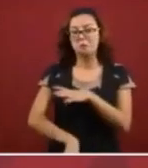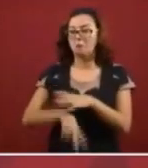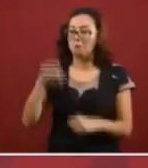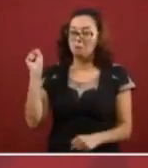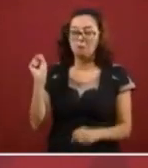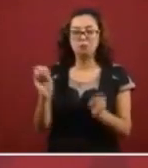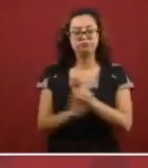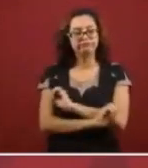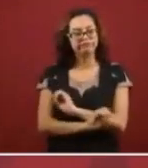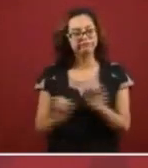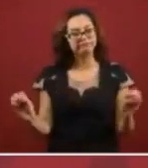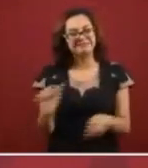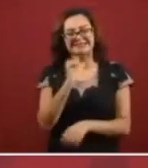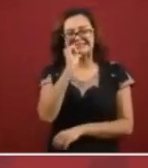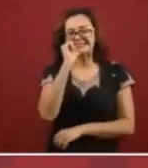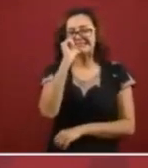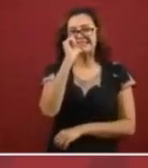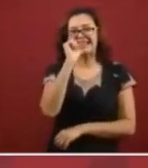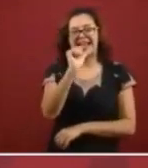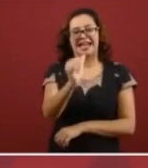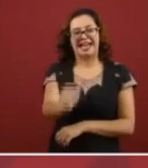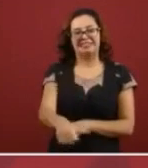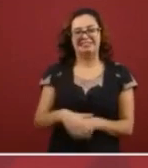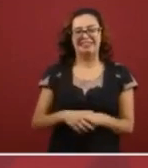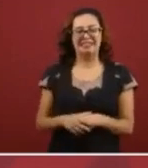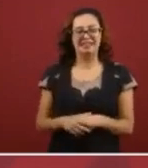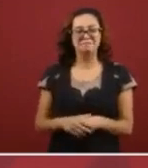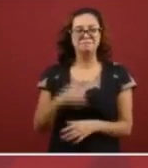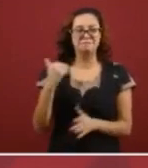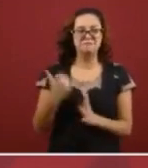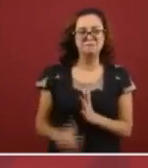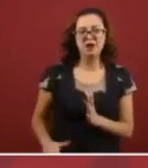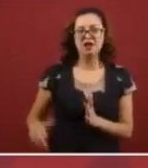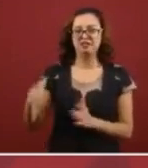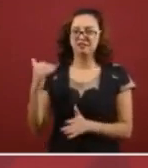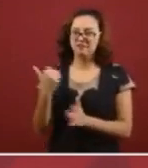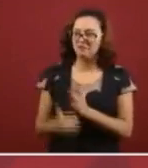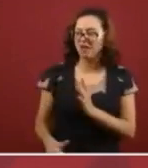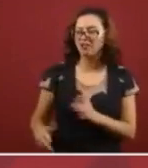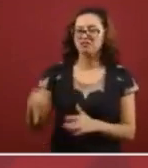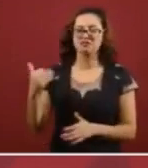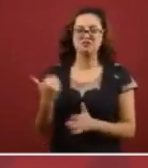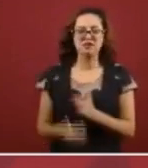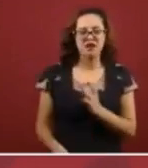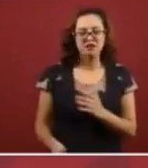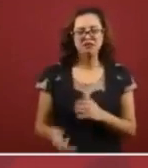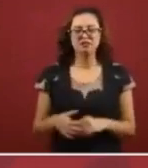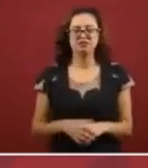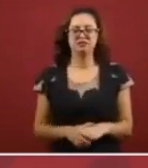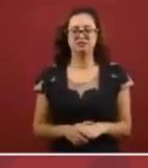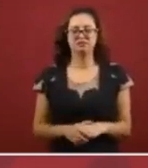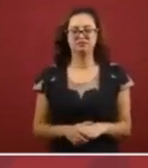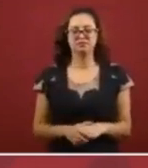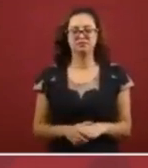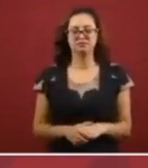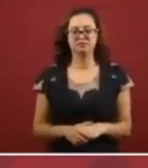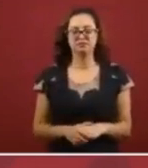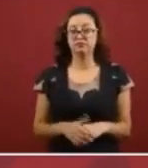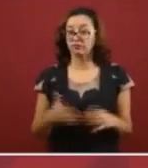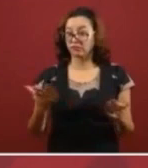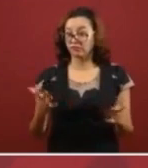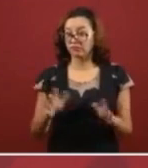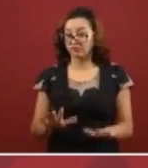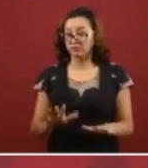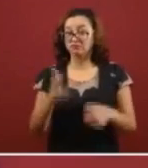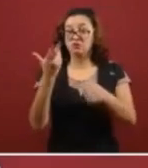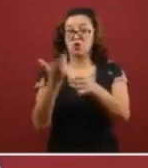that are completely empty, that they need many doctors. And I'm also